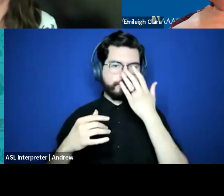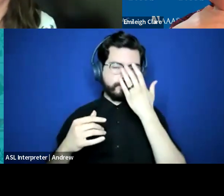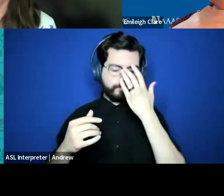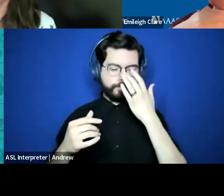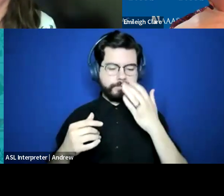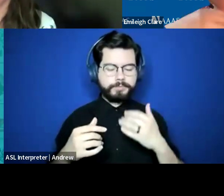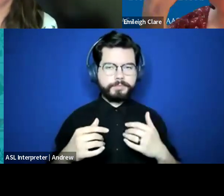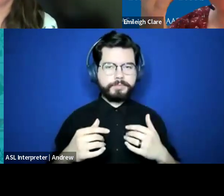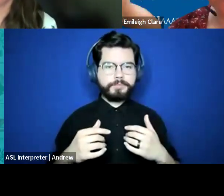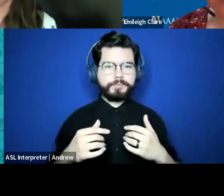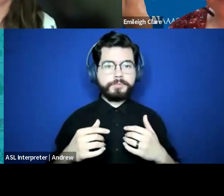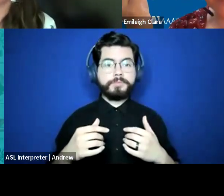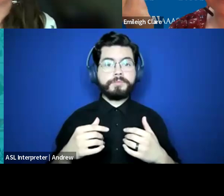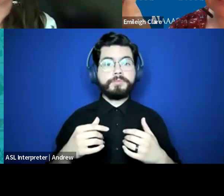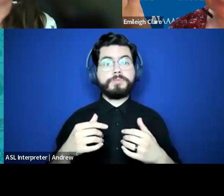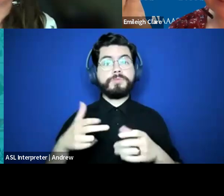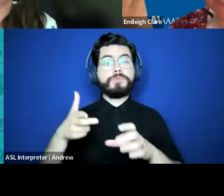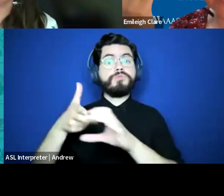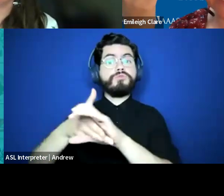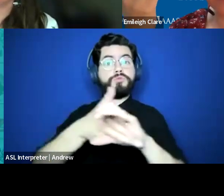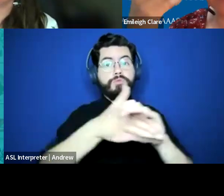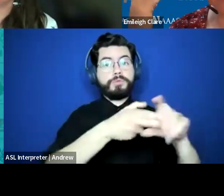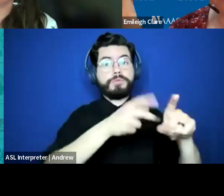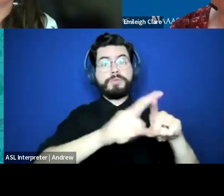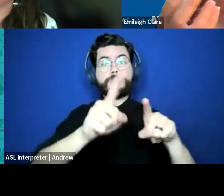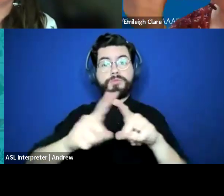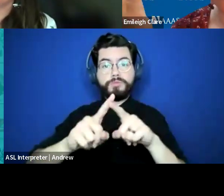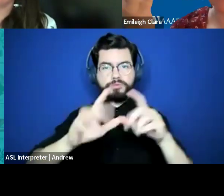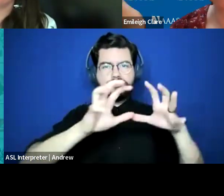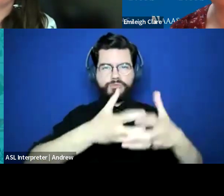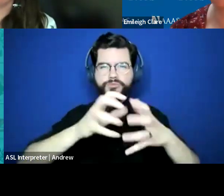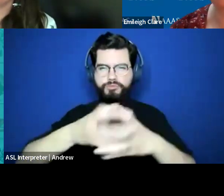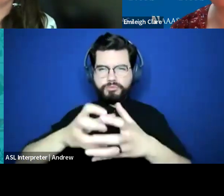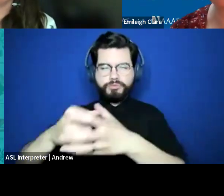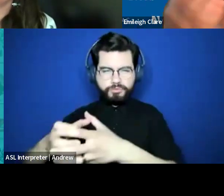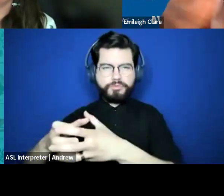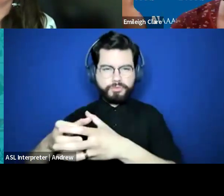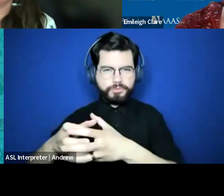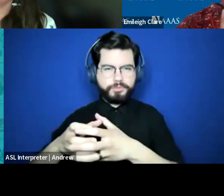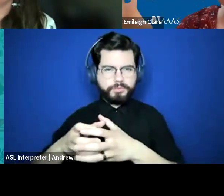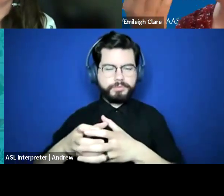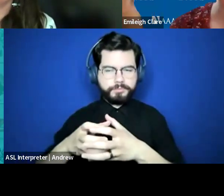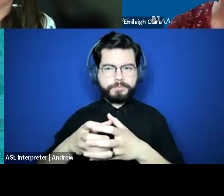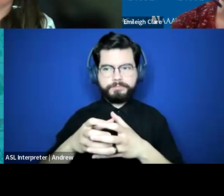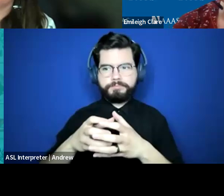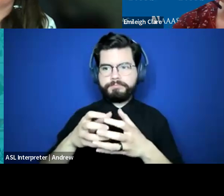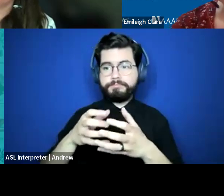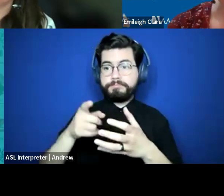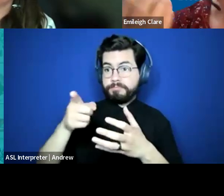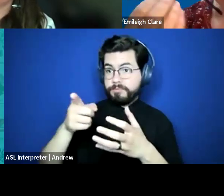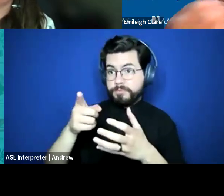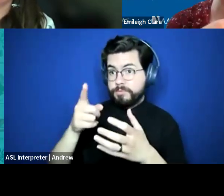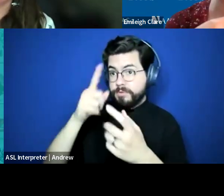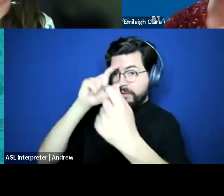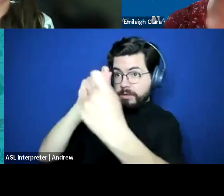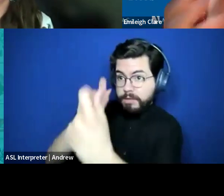I think that joining these types of networks are really great to find, people that are kind of similar or have similar interests